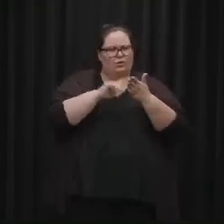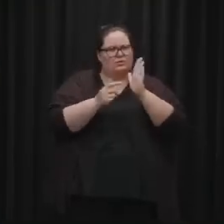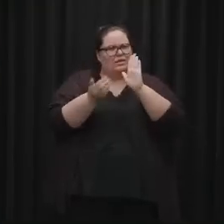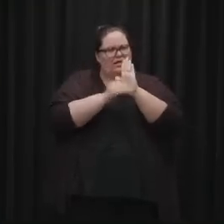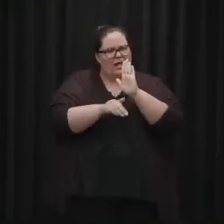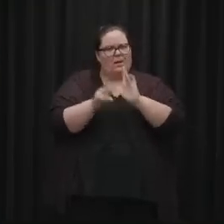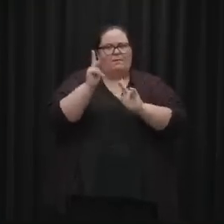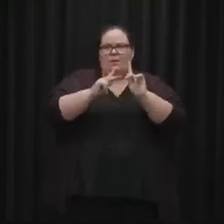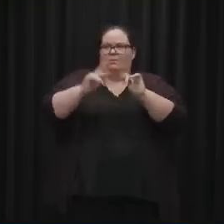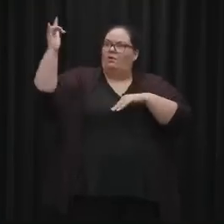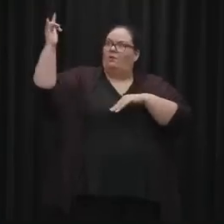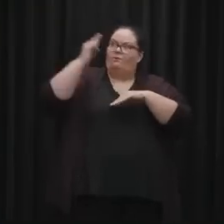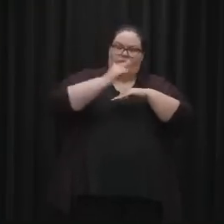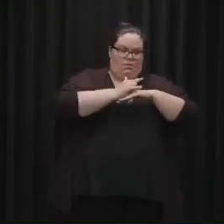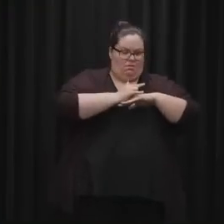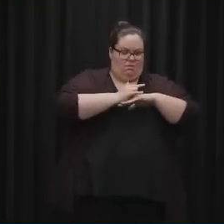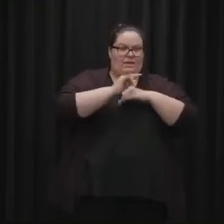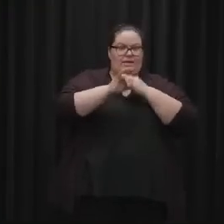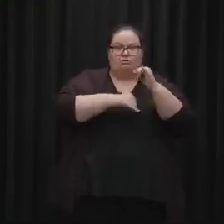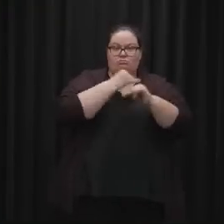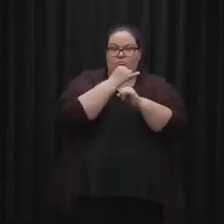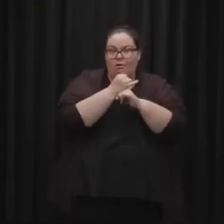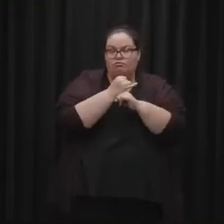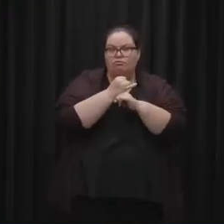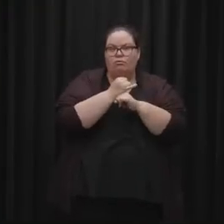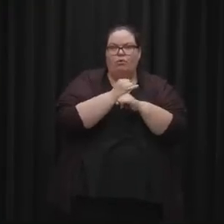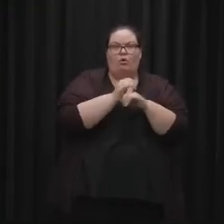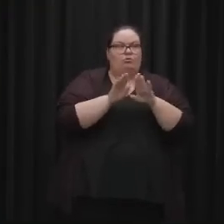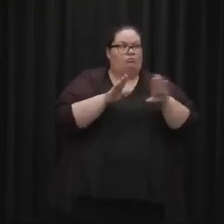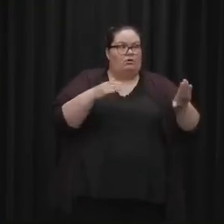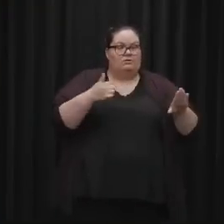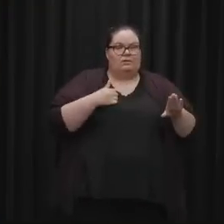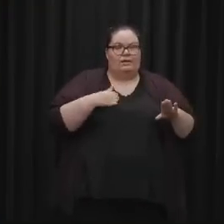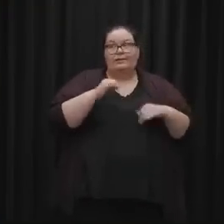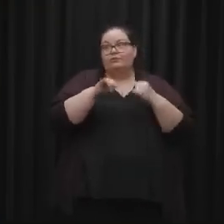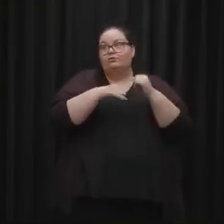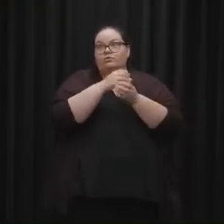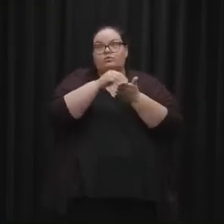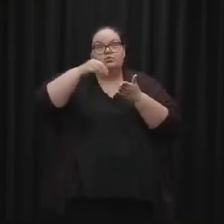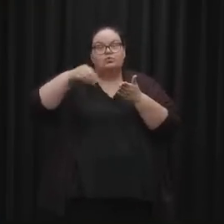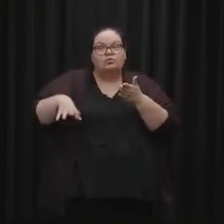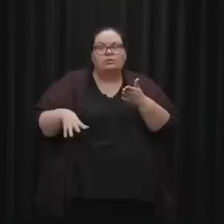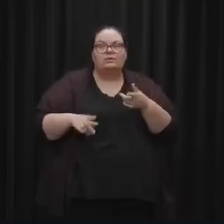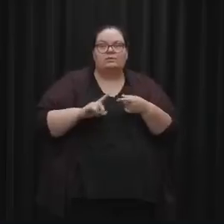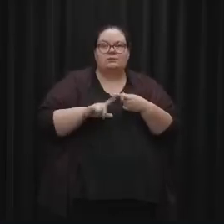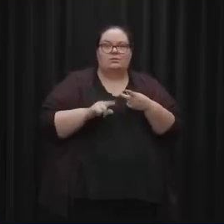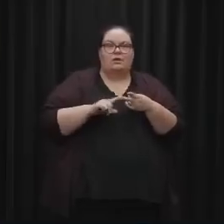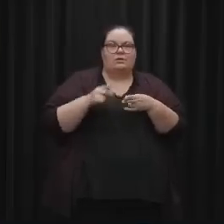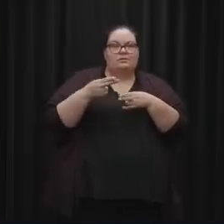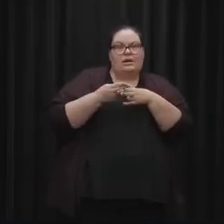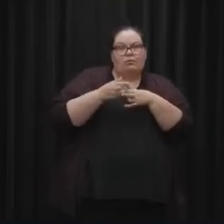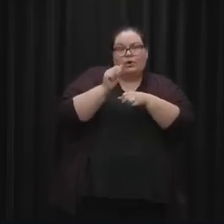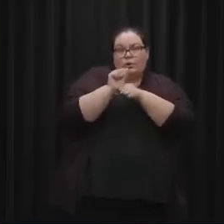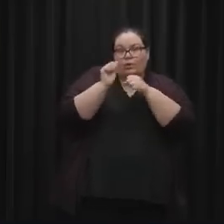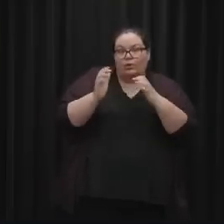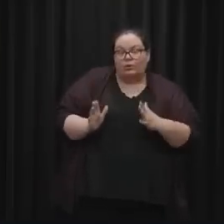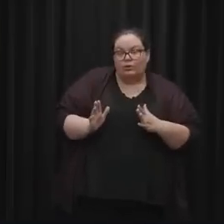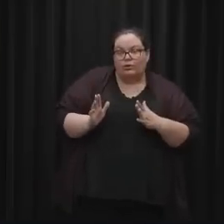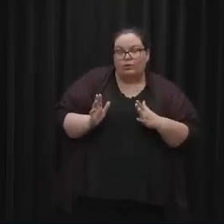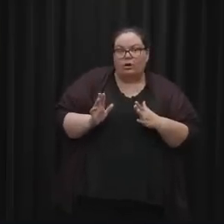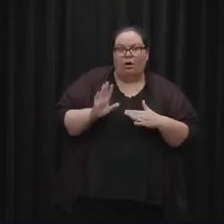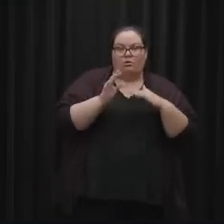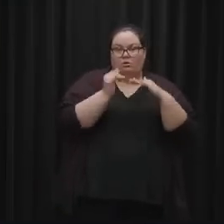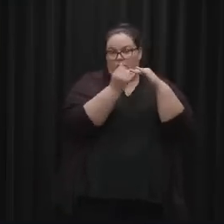repeatedly. So people who were coming in from internationally, so international students and temporary foreign workers, they